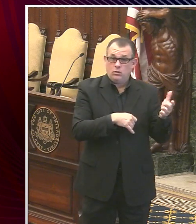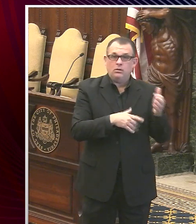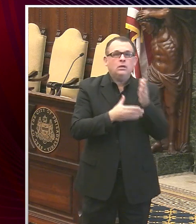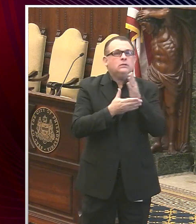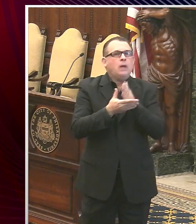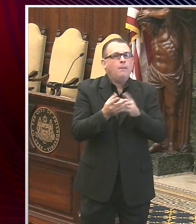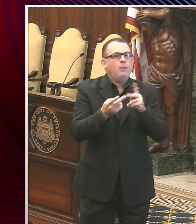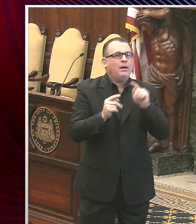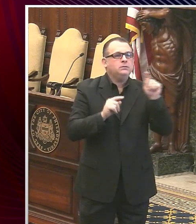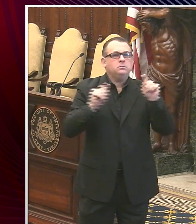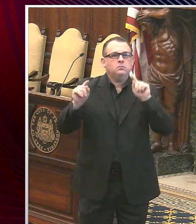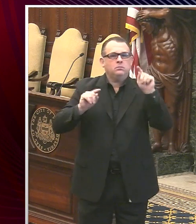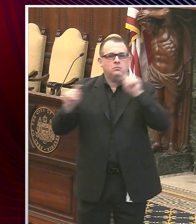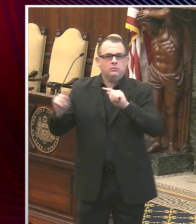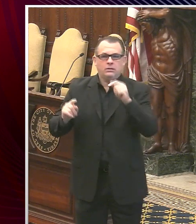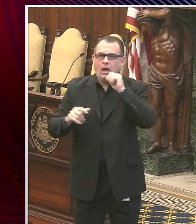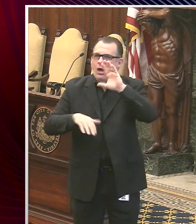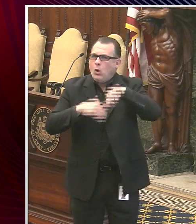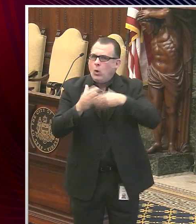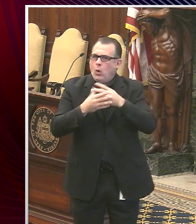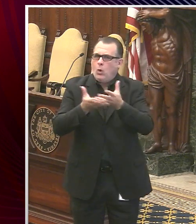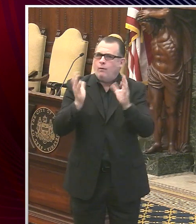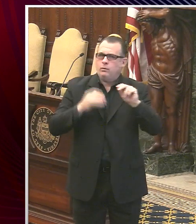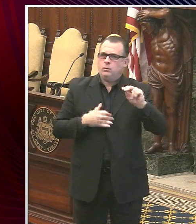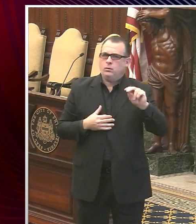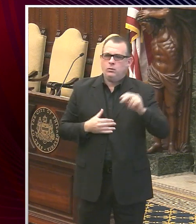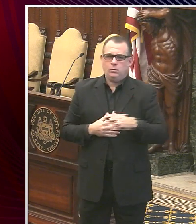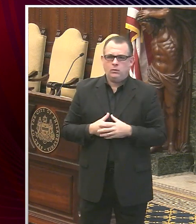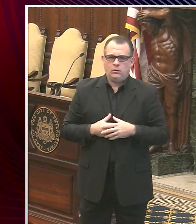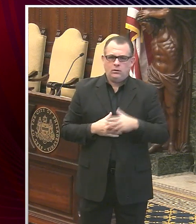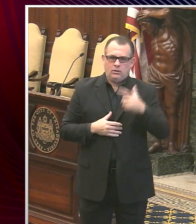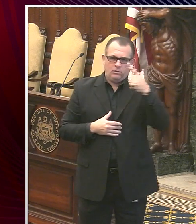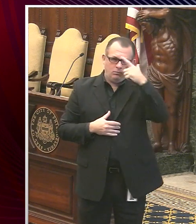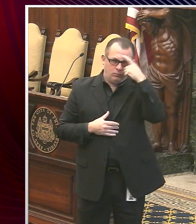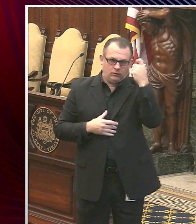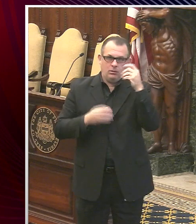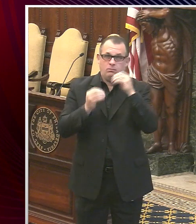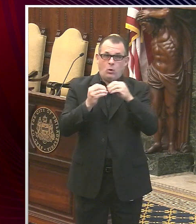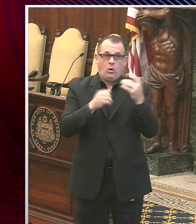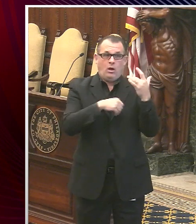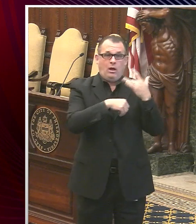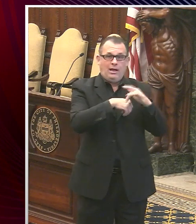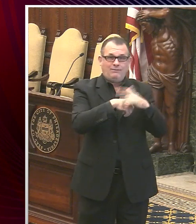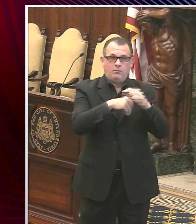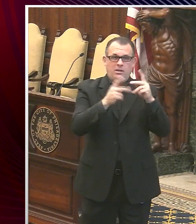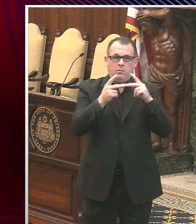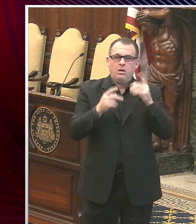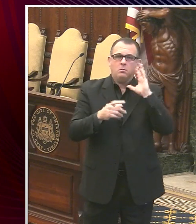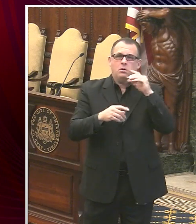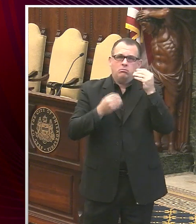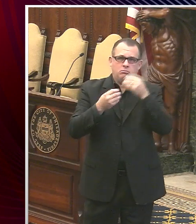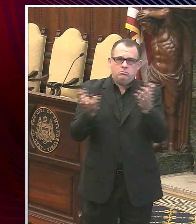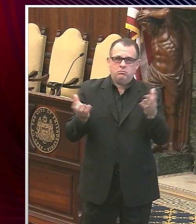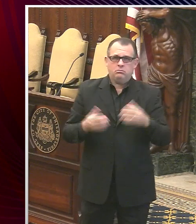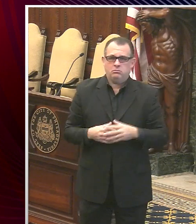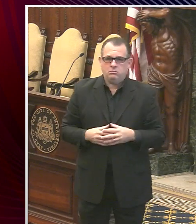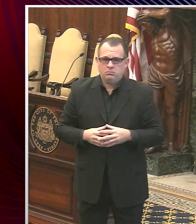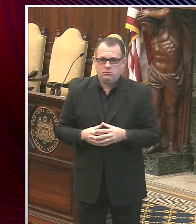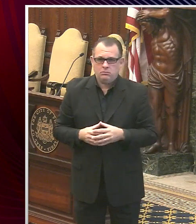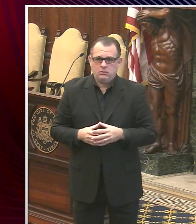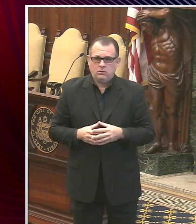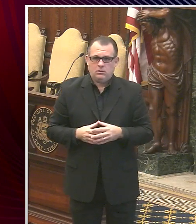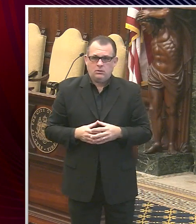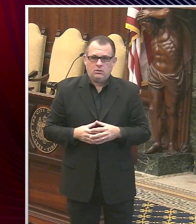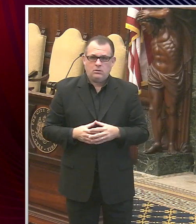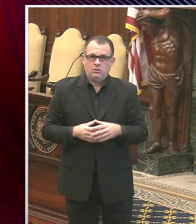not to a great extent. We hope to gradually increase that availability. Thank you. So, folks, we only have 5-6